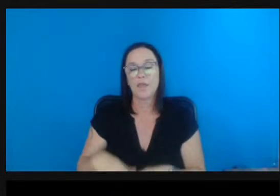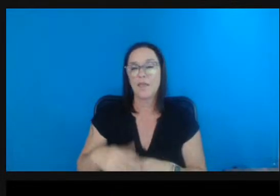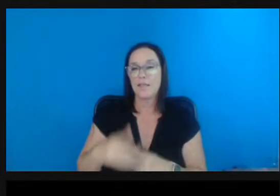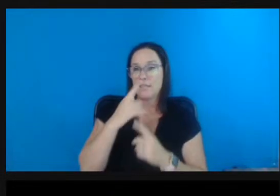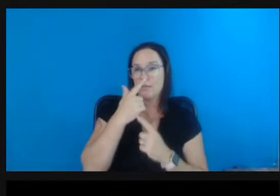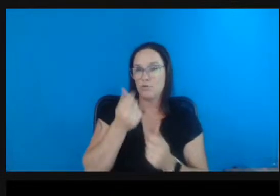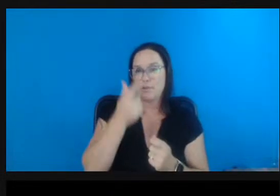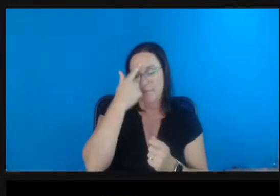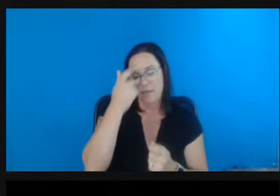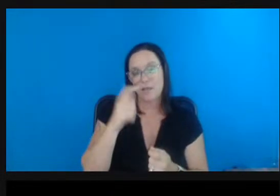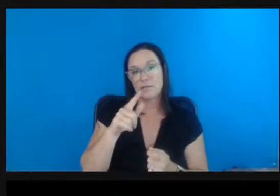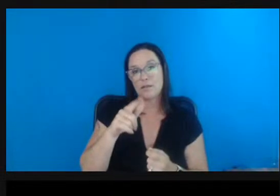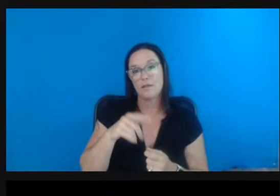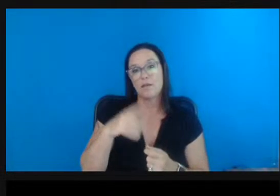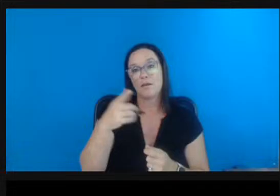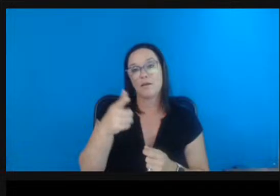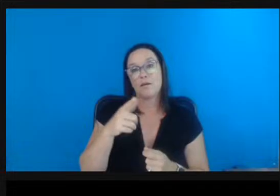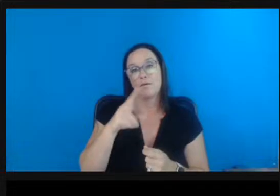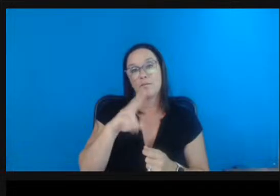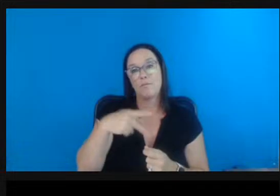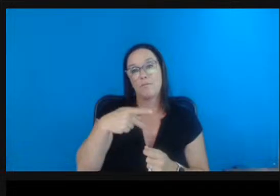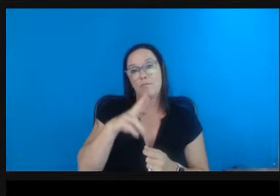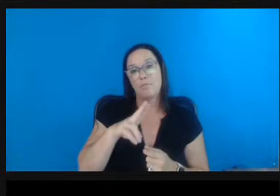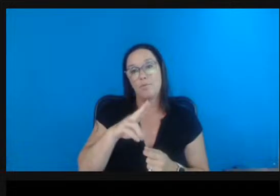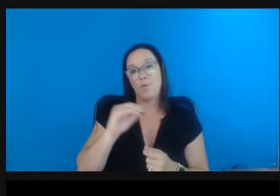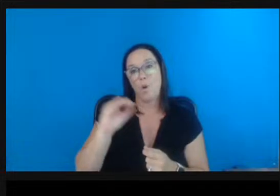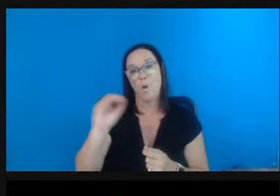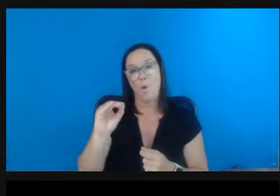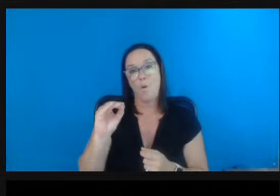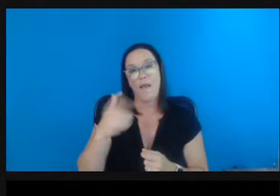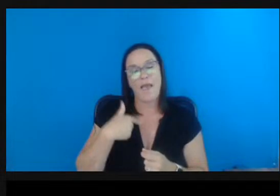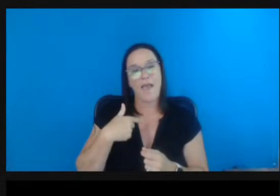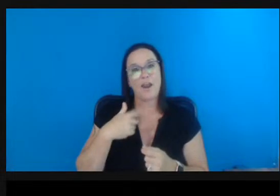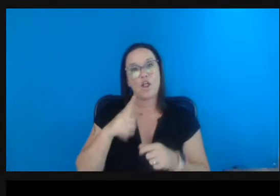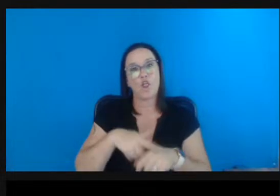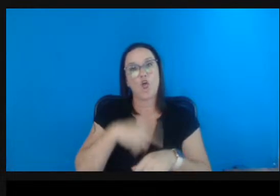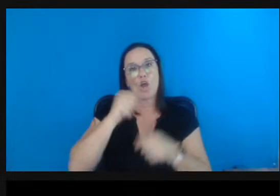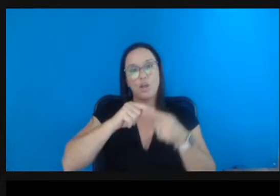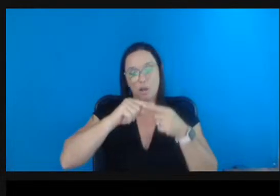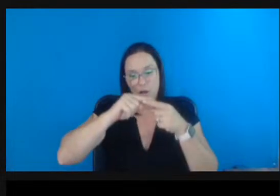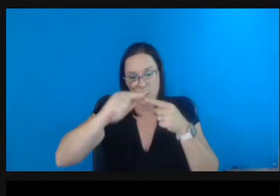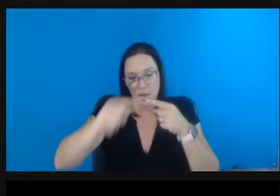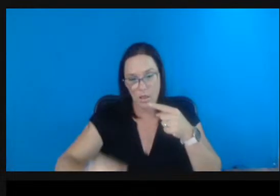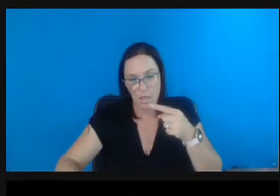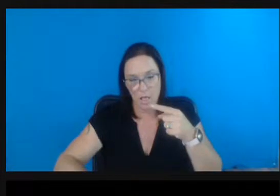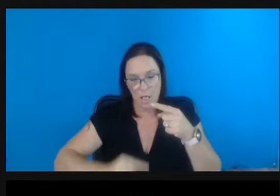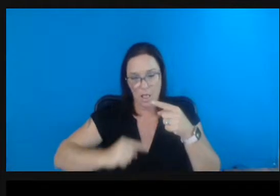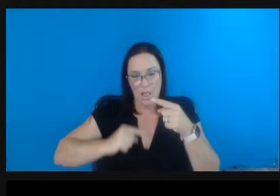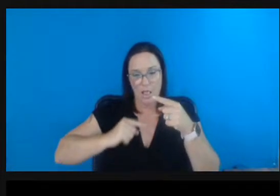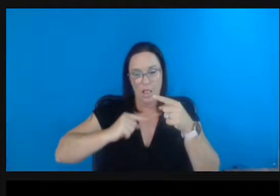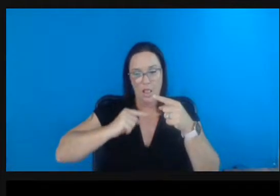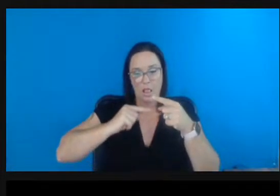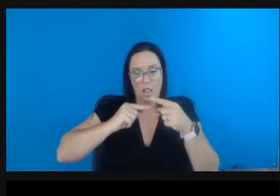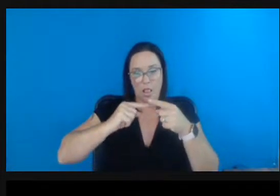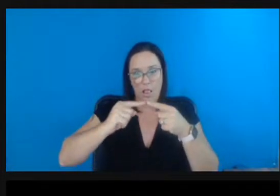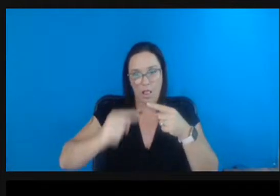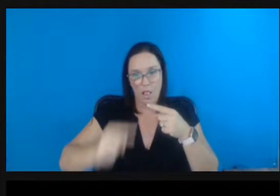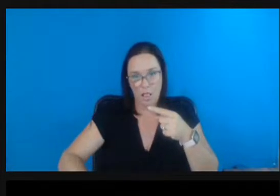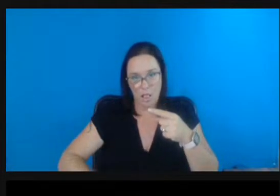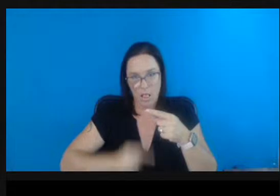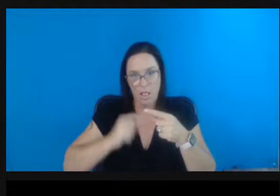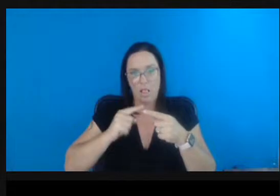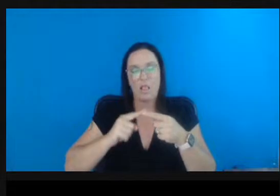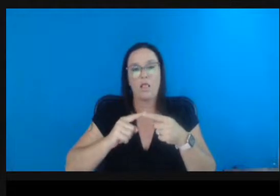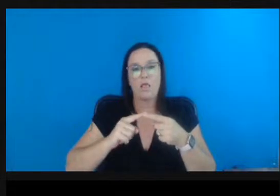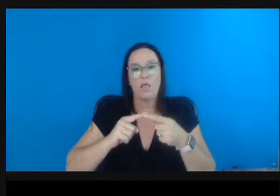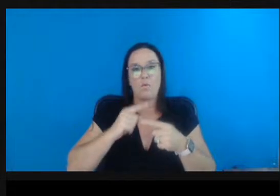much longer cycle. We're talking about once a month here, basically, right? We're looking about this. Right. This thing might have lasted between half a day and 2